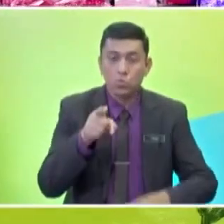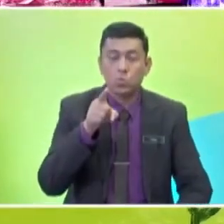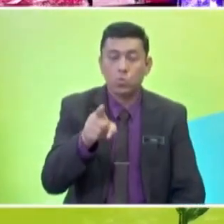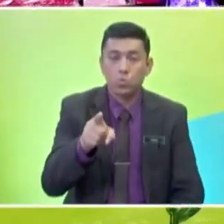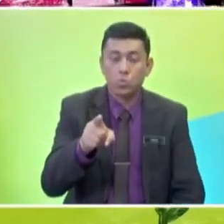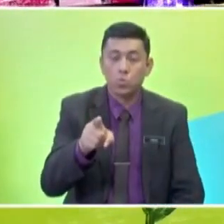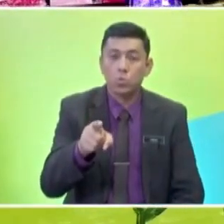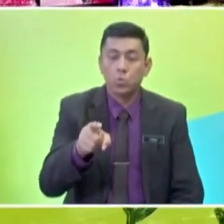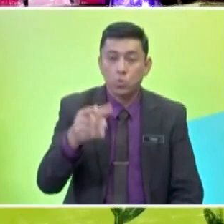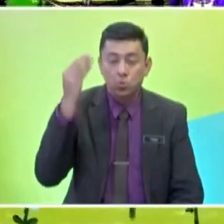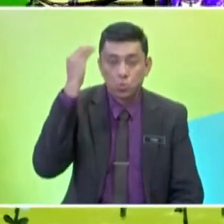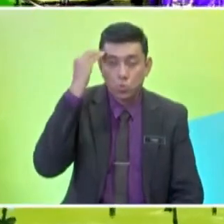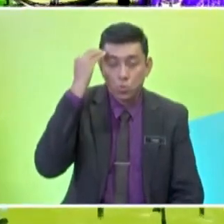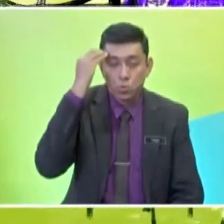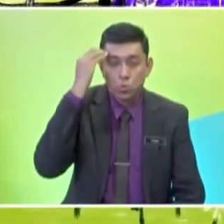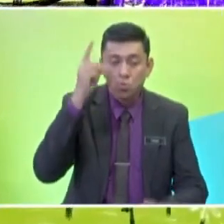Horn? Maybe